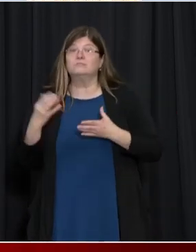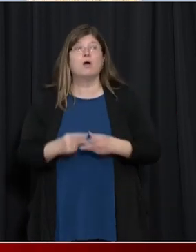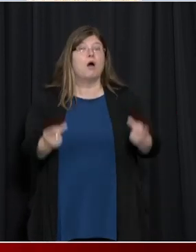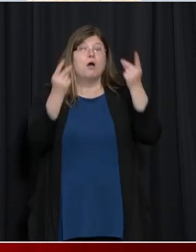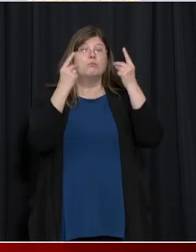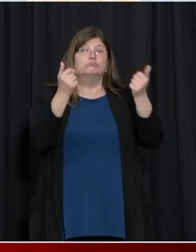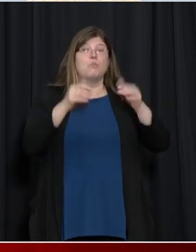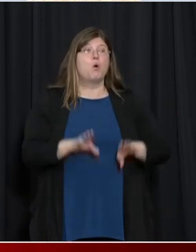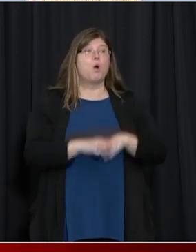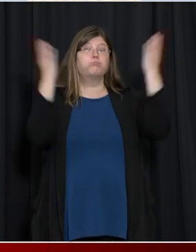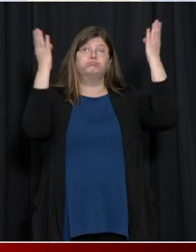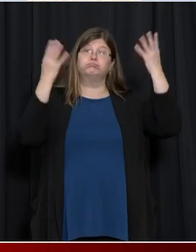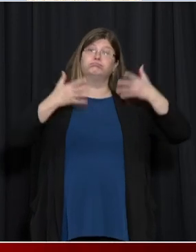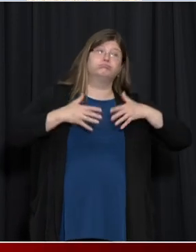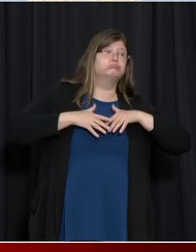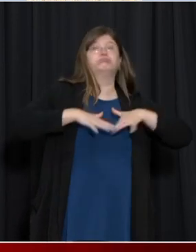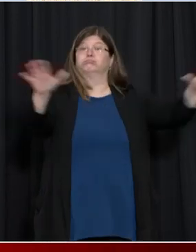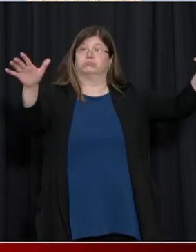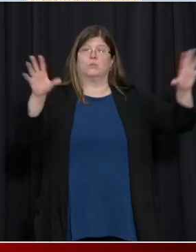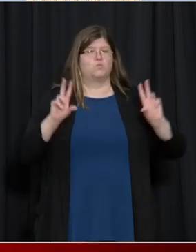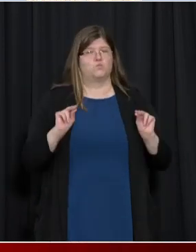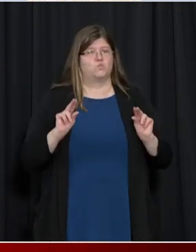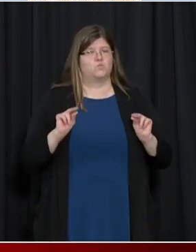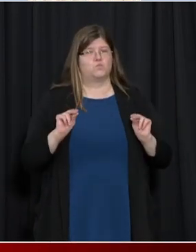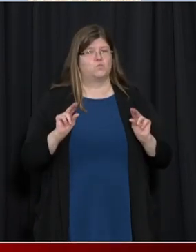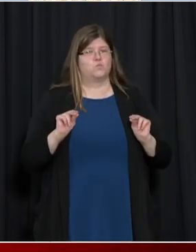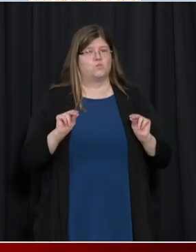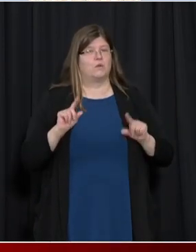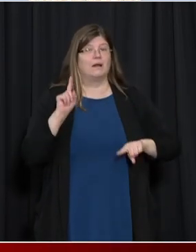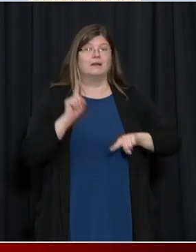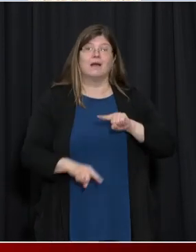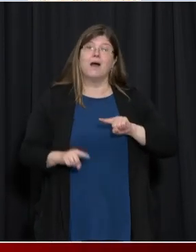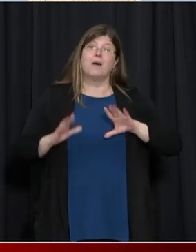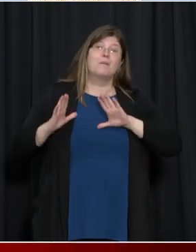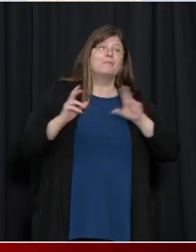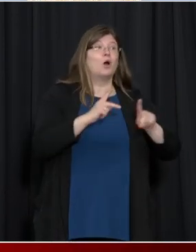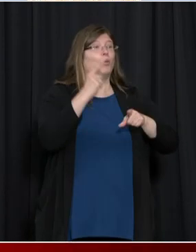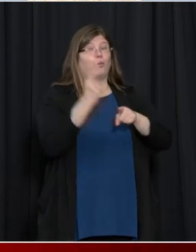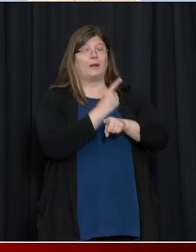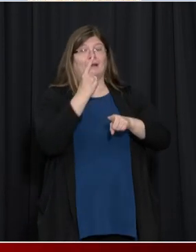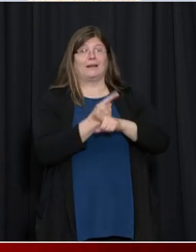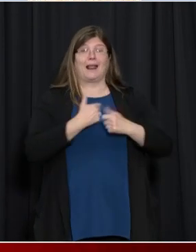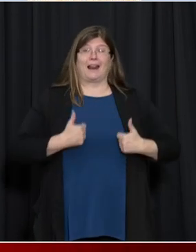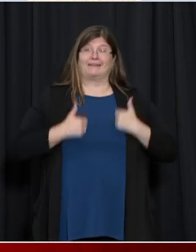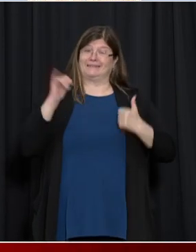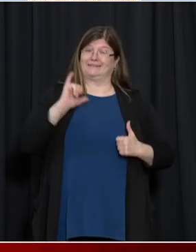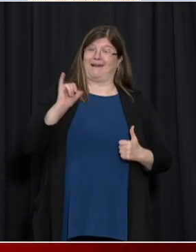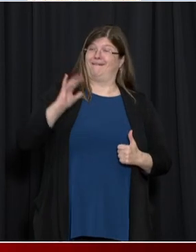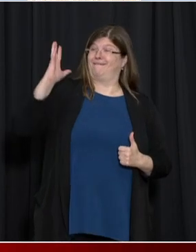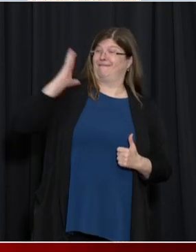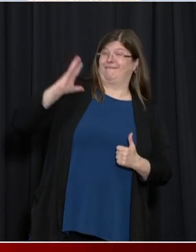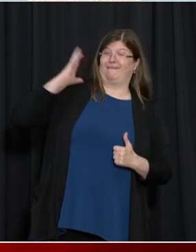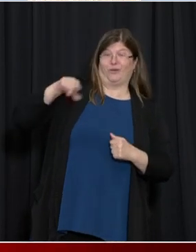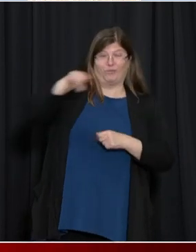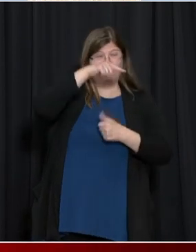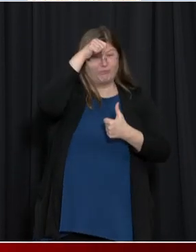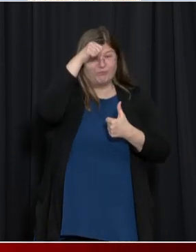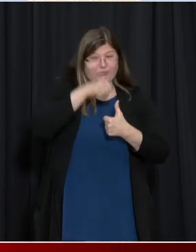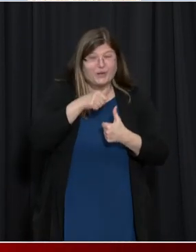will not be able to go back to life as we enjoyed it in February, but we